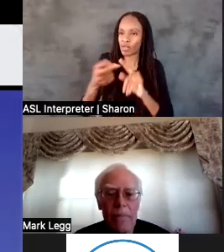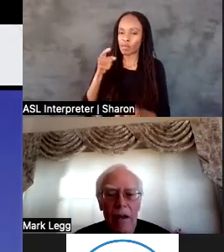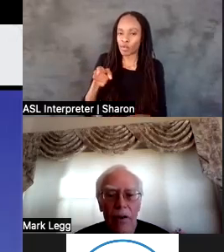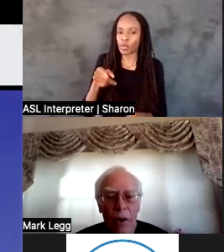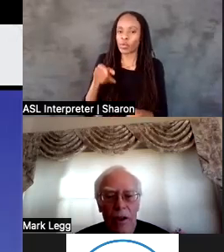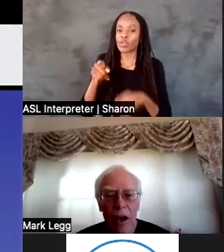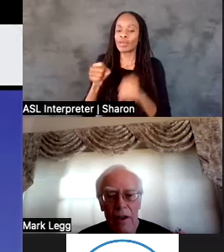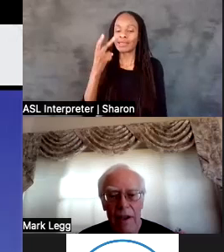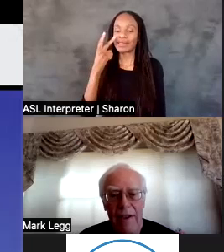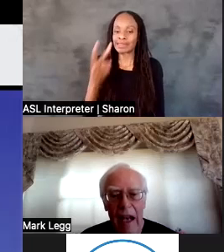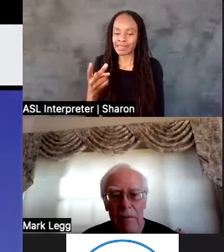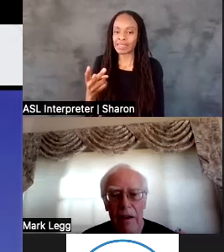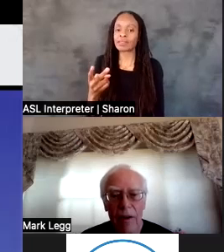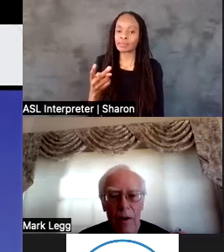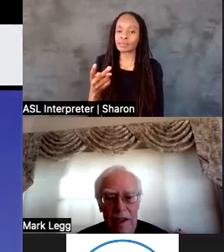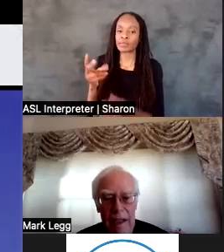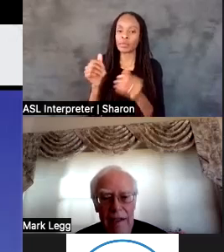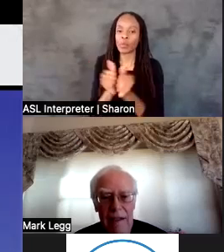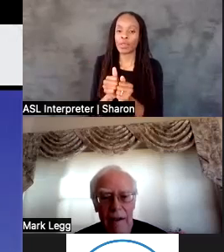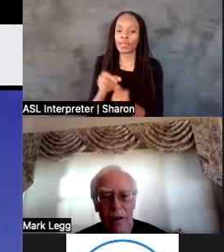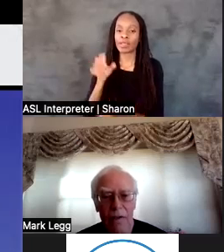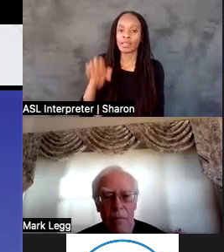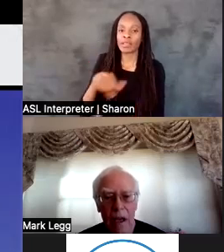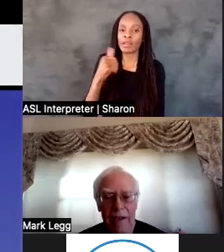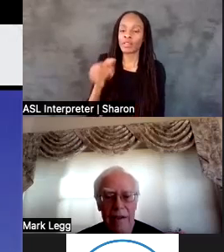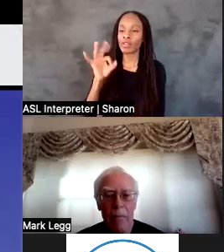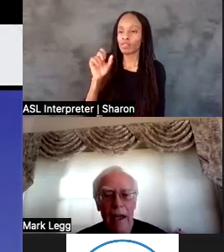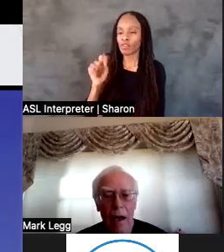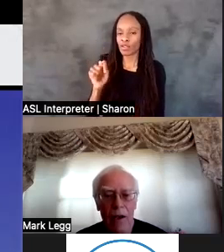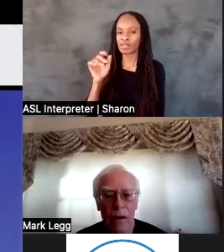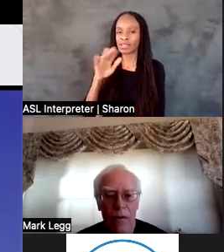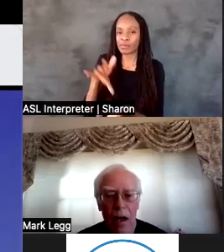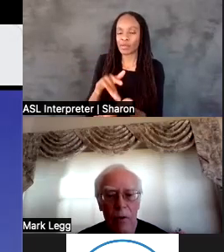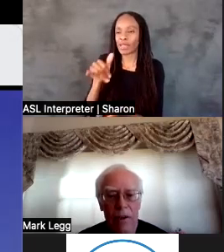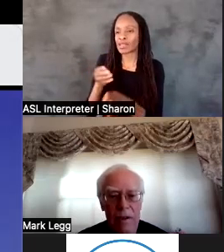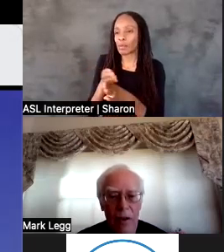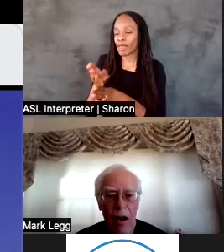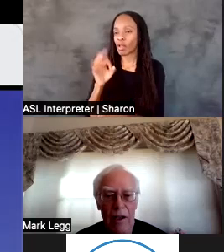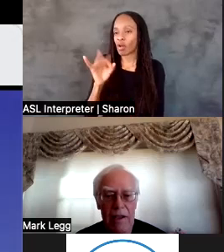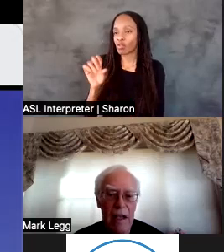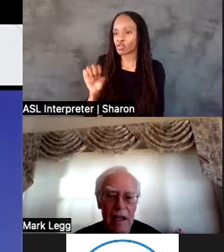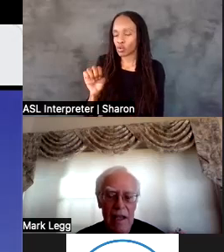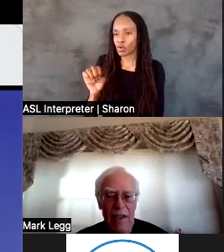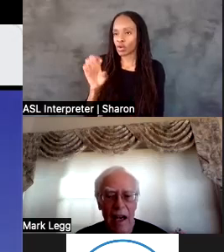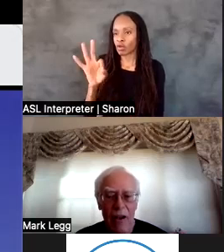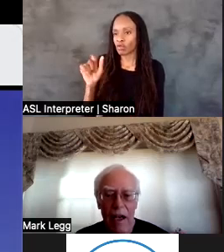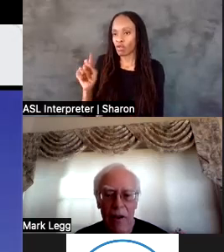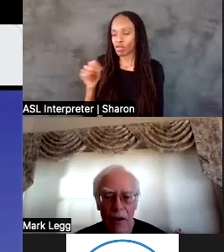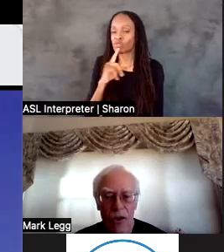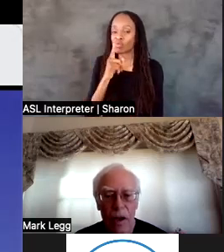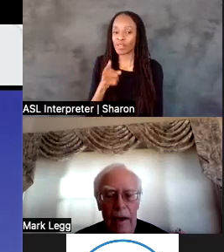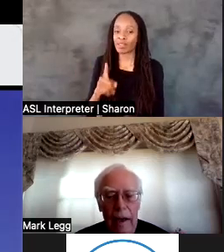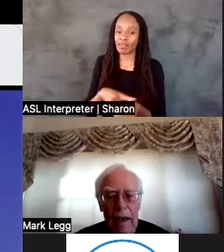see, for those along, say, the San Clemente Fault, which is the SCF sort of in the middle, that's the main offshore fault, which is very long. It's the San Andreas